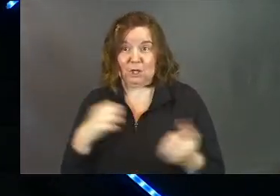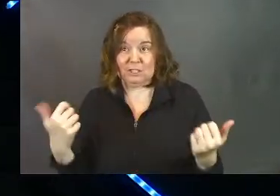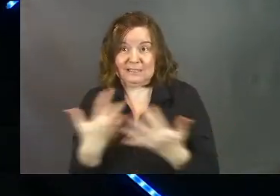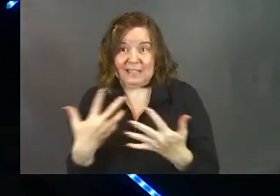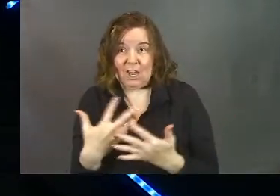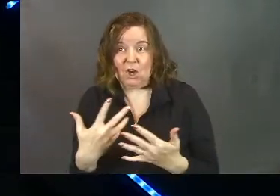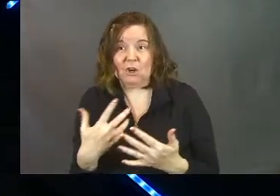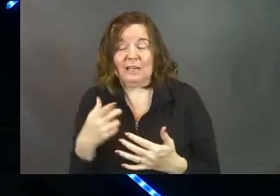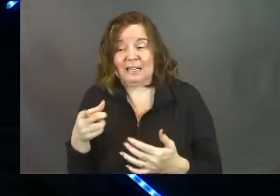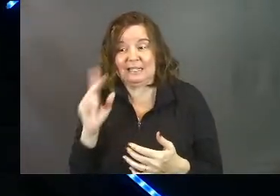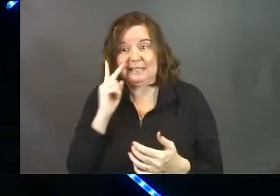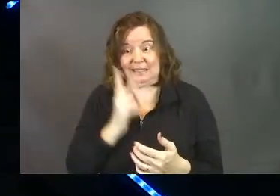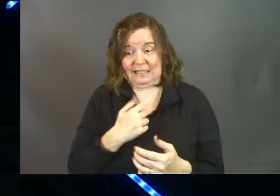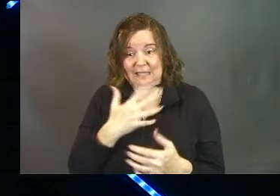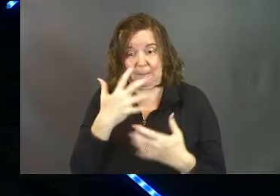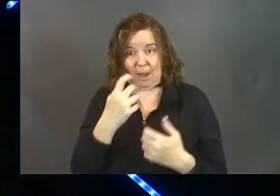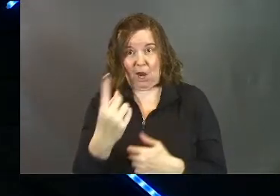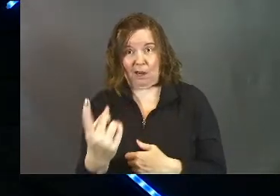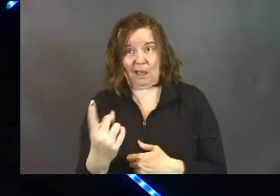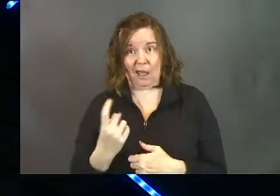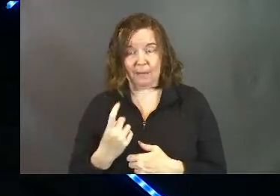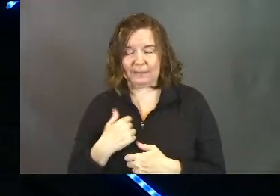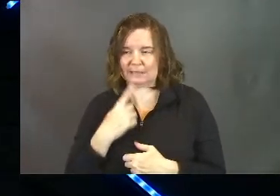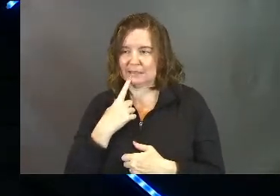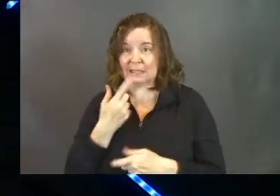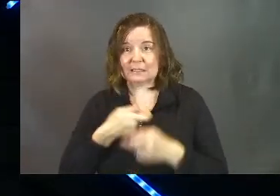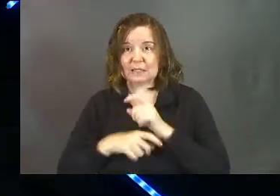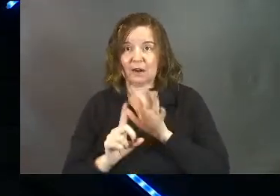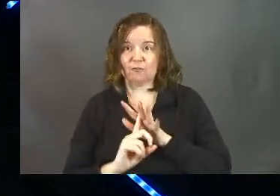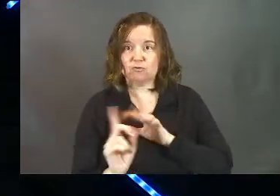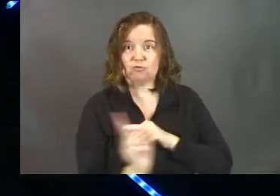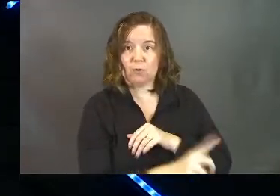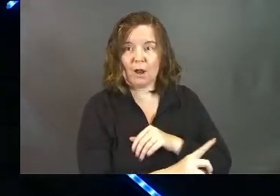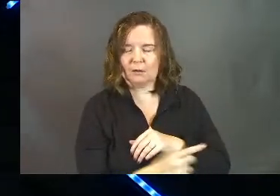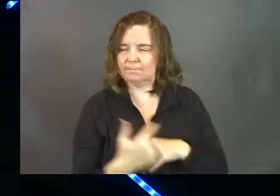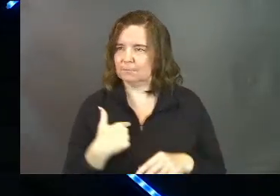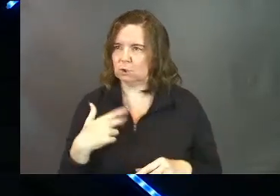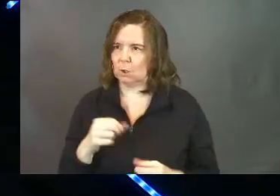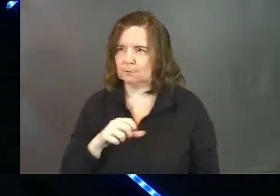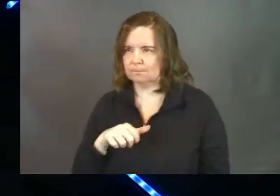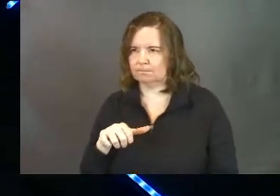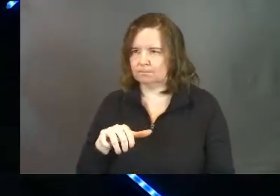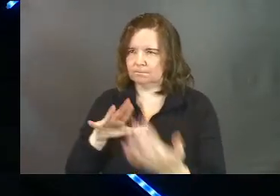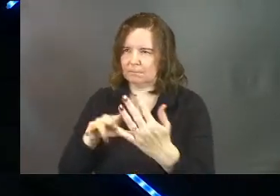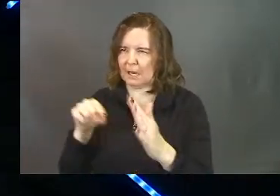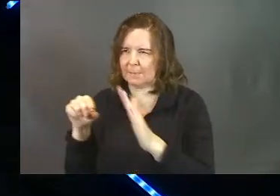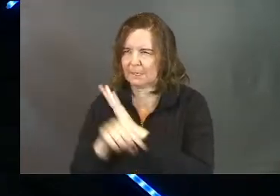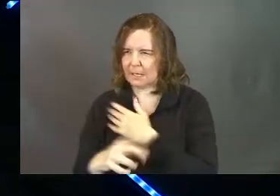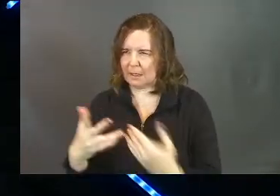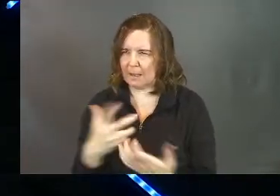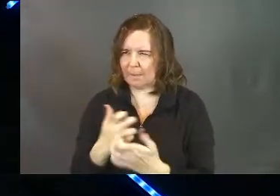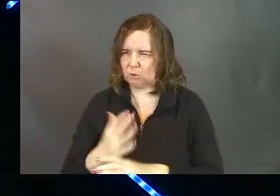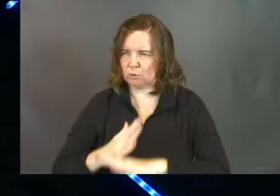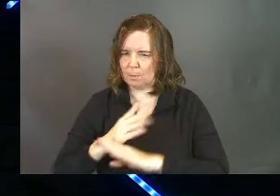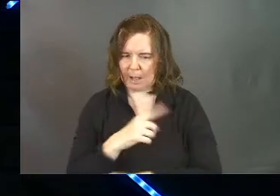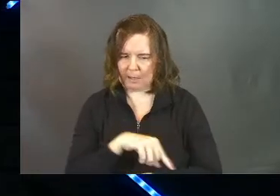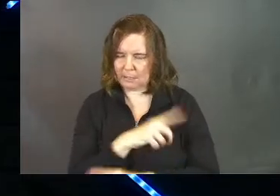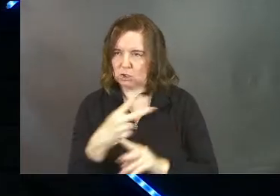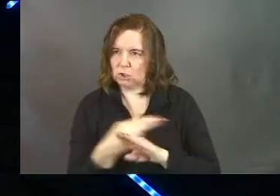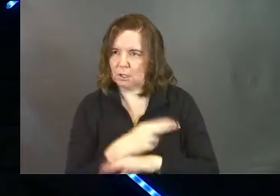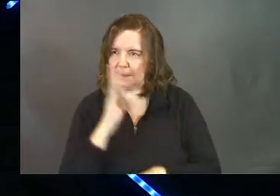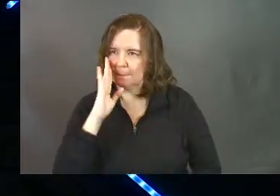scary, and he sees a bear coming to attack his sheep, and he says, instead of running away, I'm going to go kill that bear to protect these